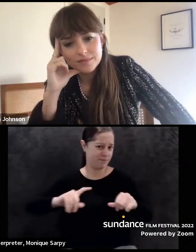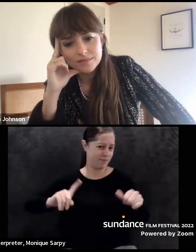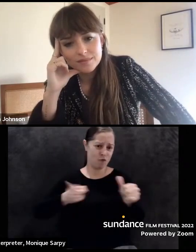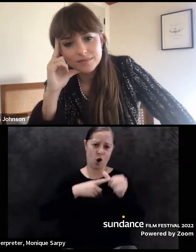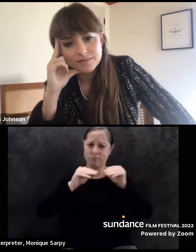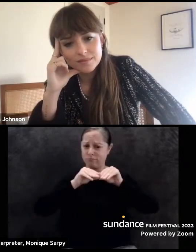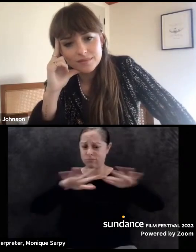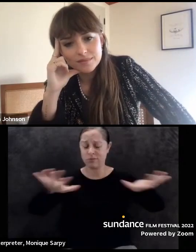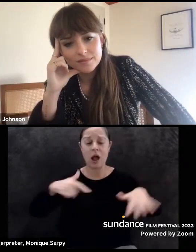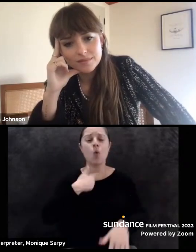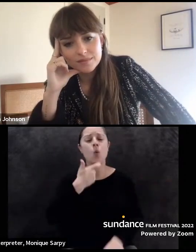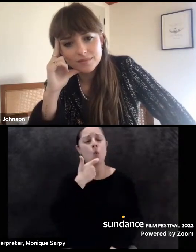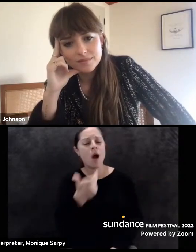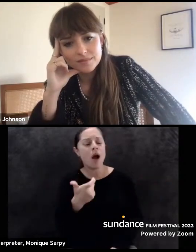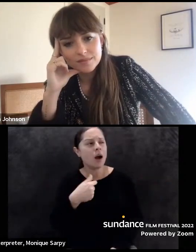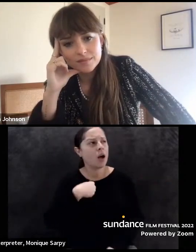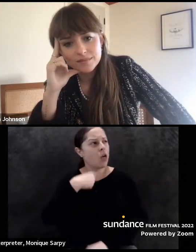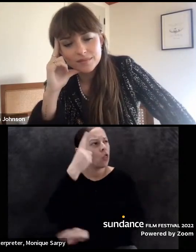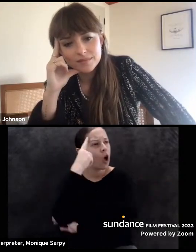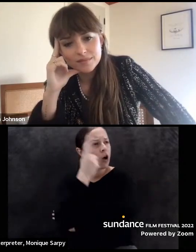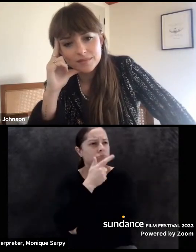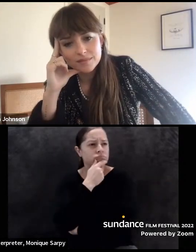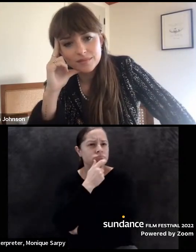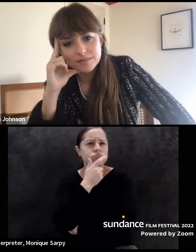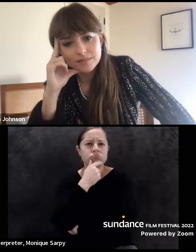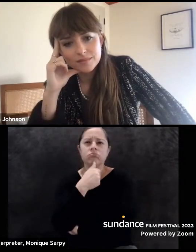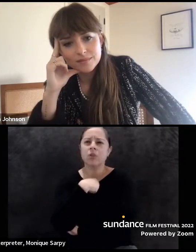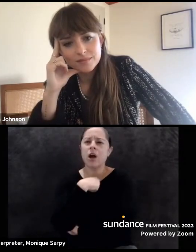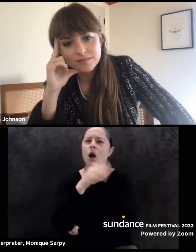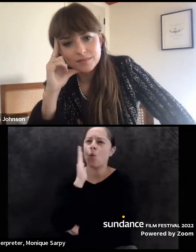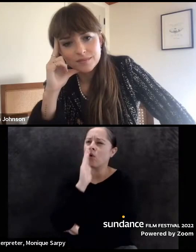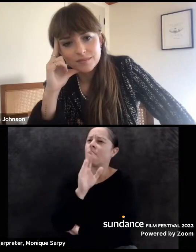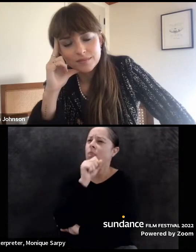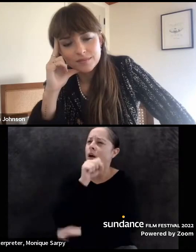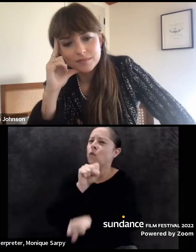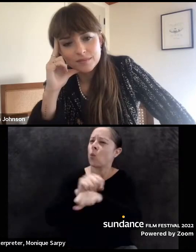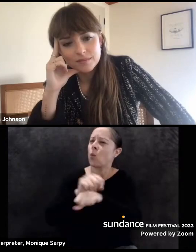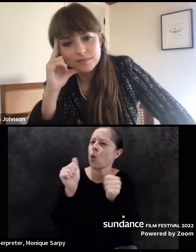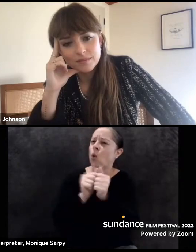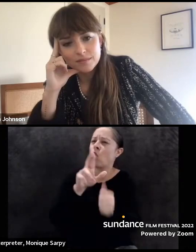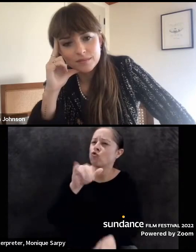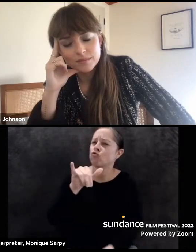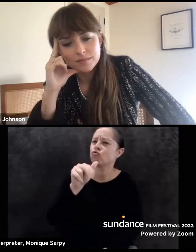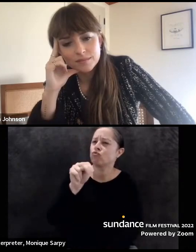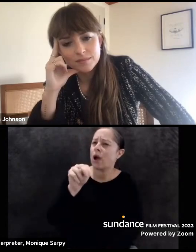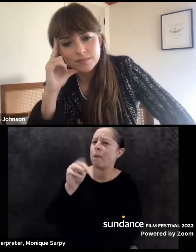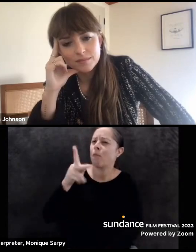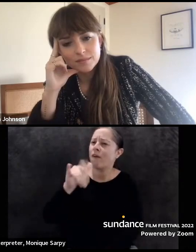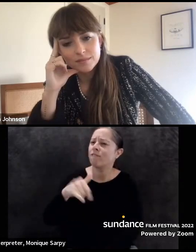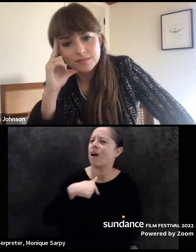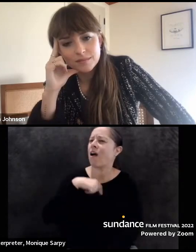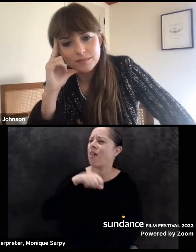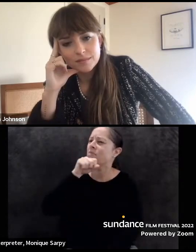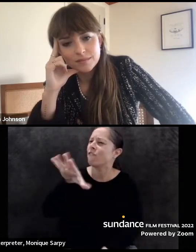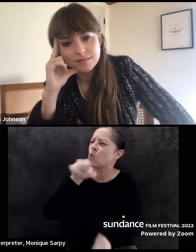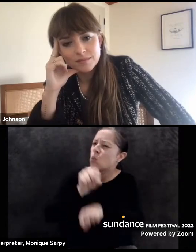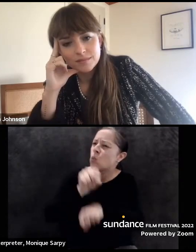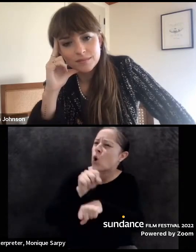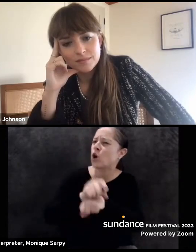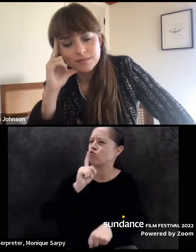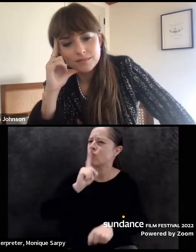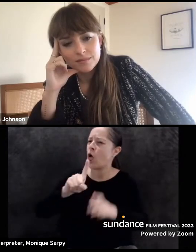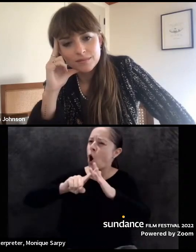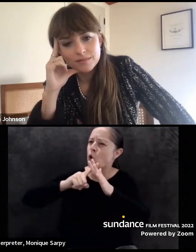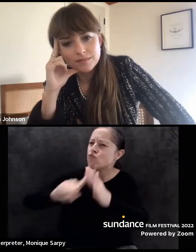and I was like, man, I sure would love to work with Ryan Murphy. I love this kind of work. It's so original and exciting